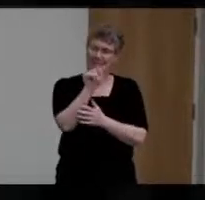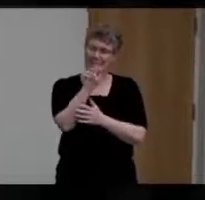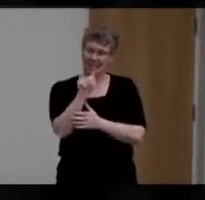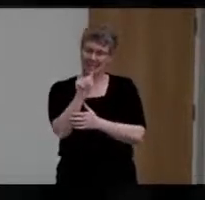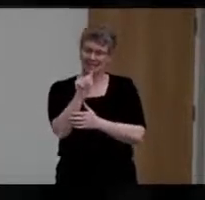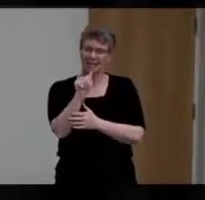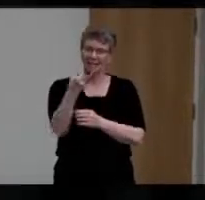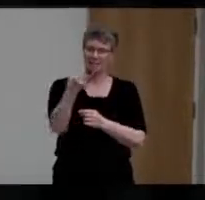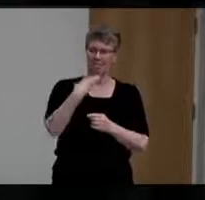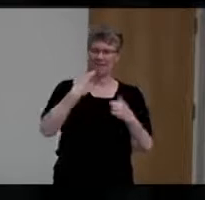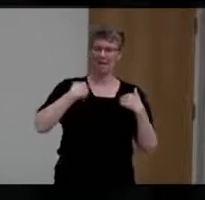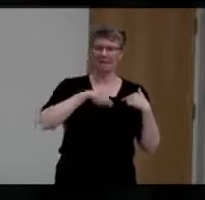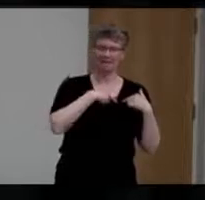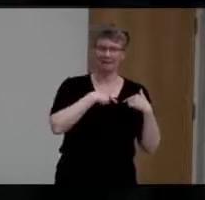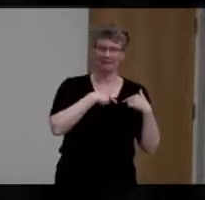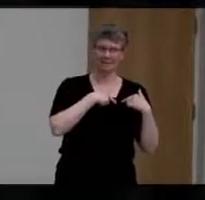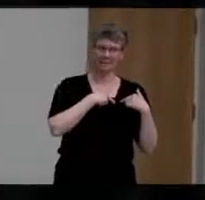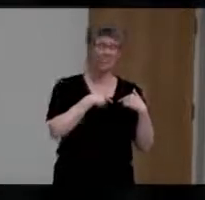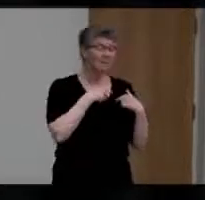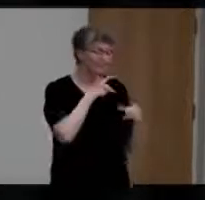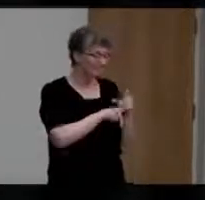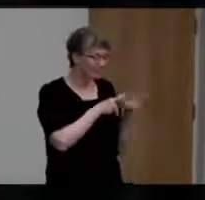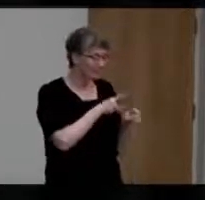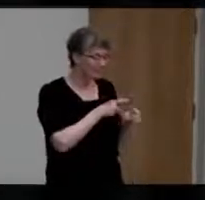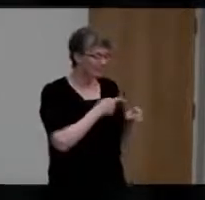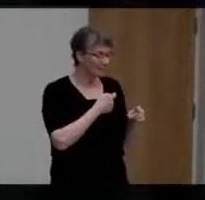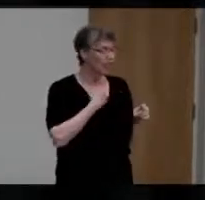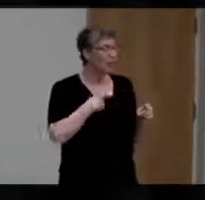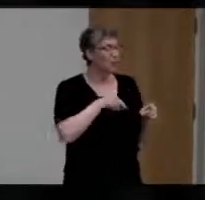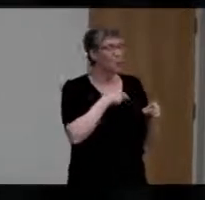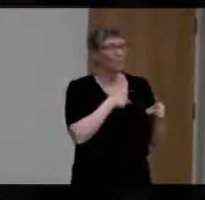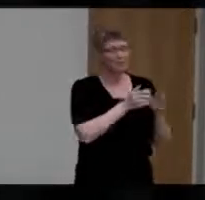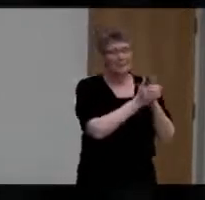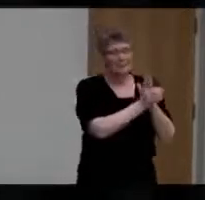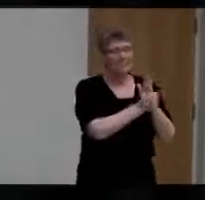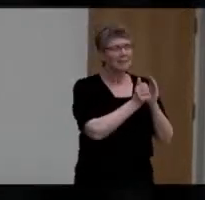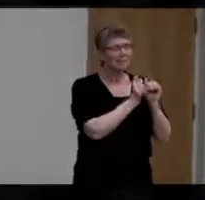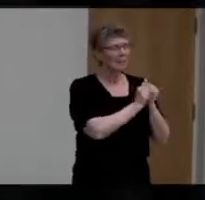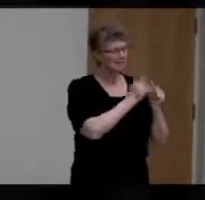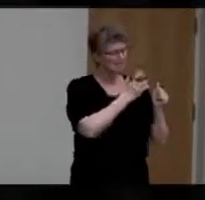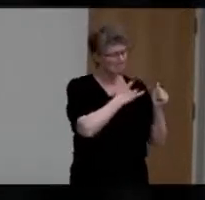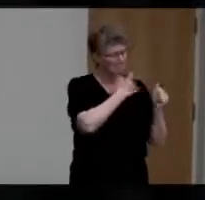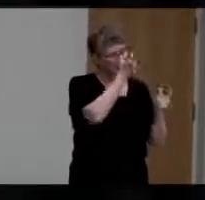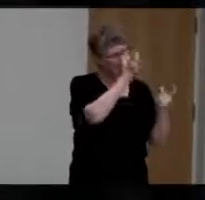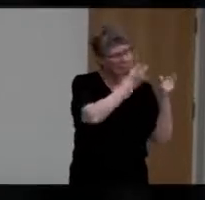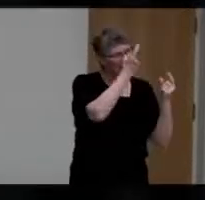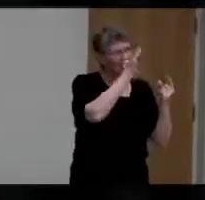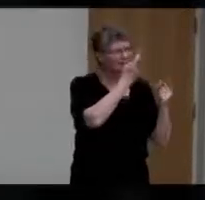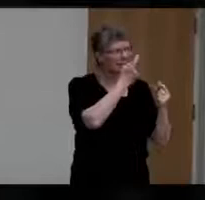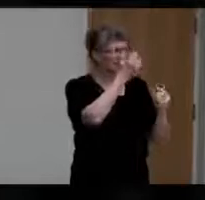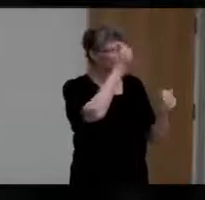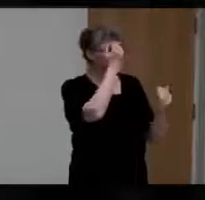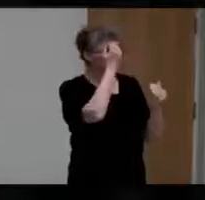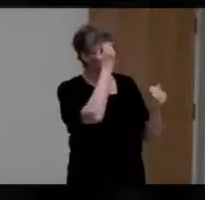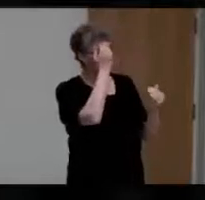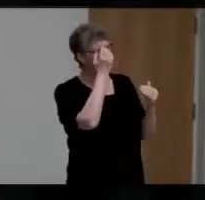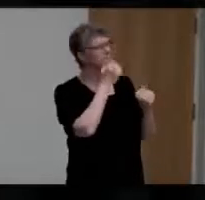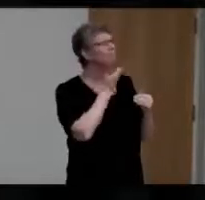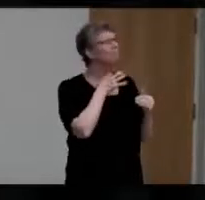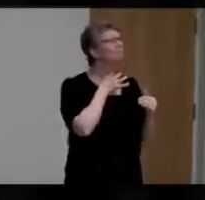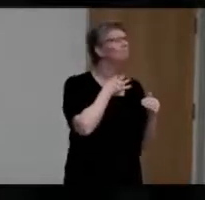like intuition and empathy, we're not even close to that in the AI world yet. So I'm not worried about Terminator.